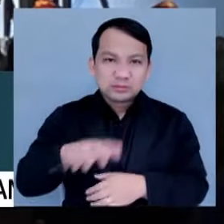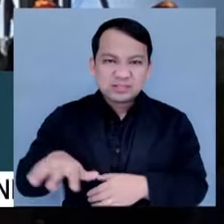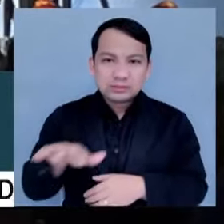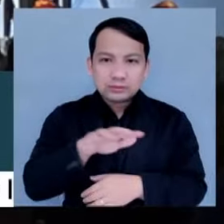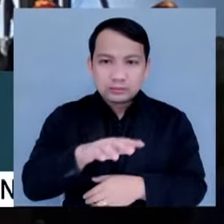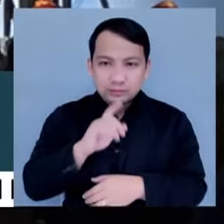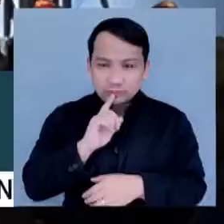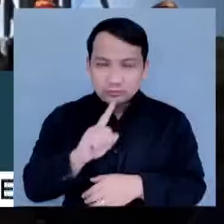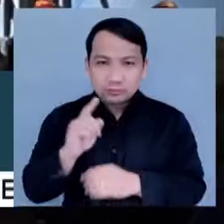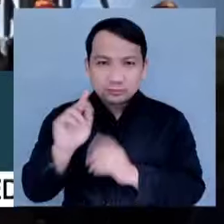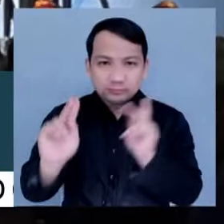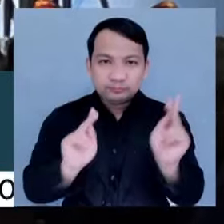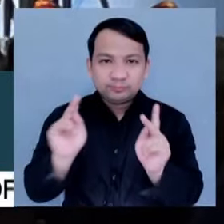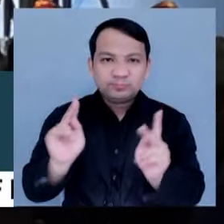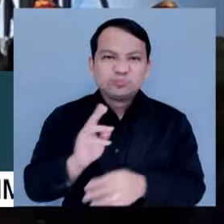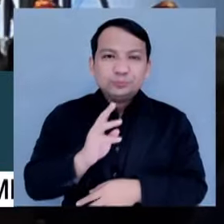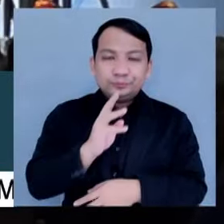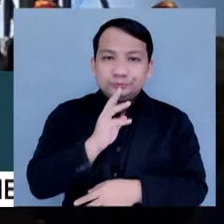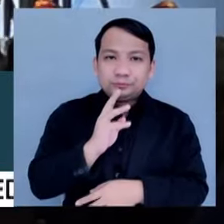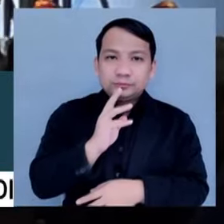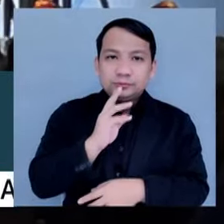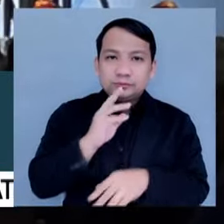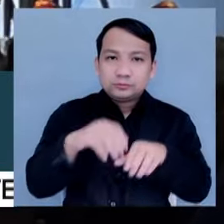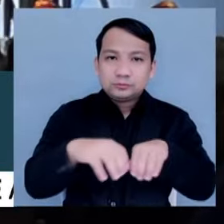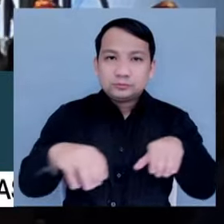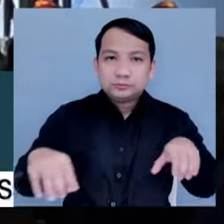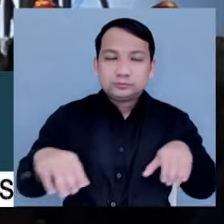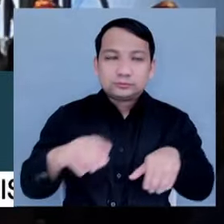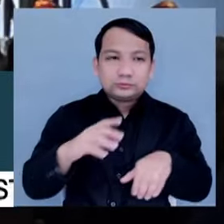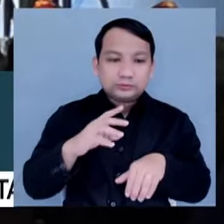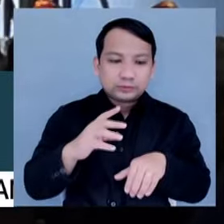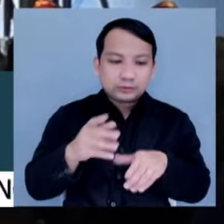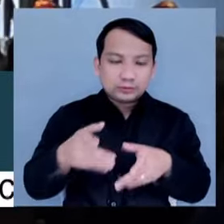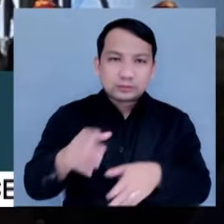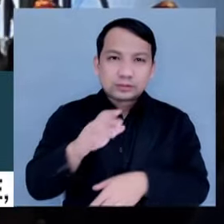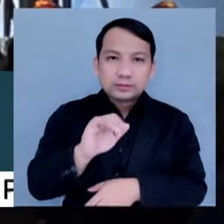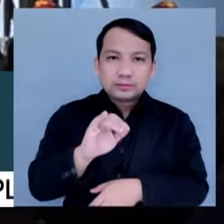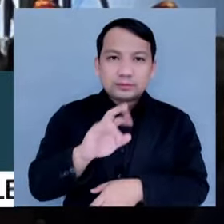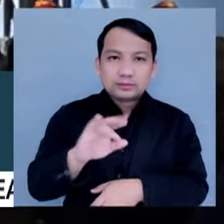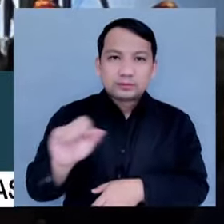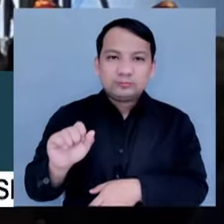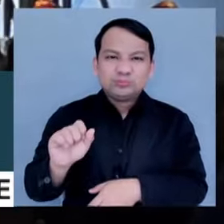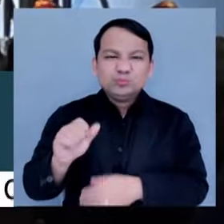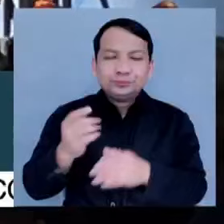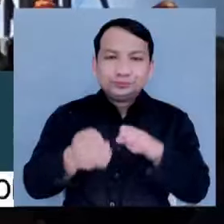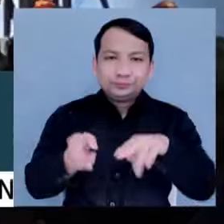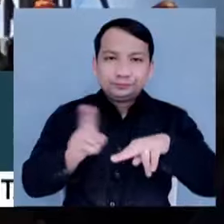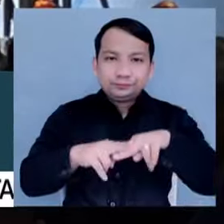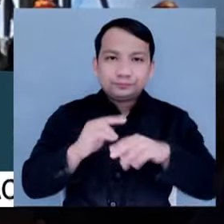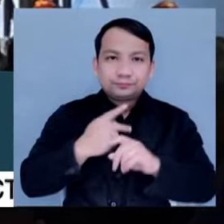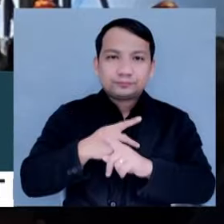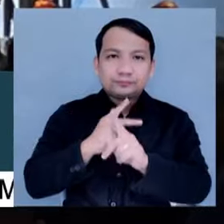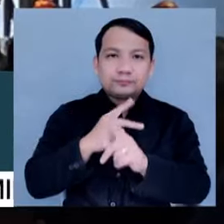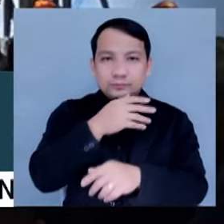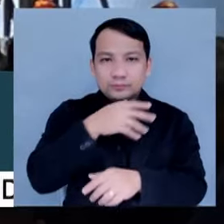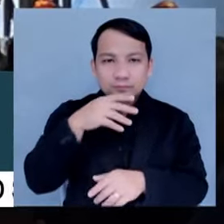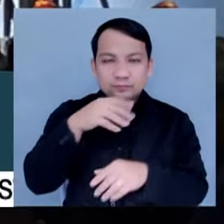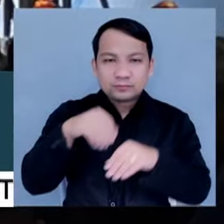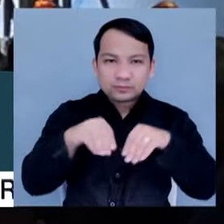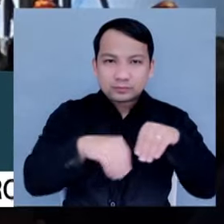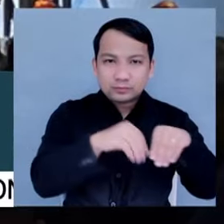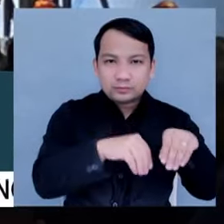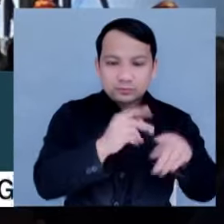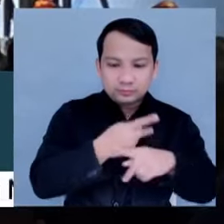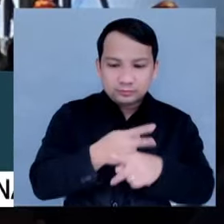countrymen. Irrigation will also be a key priority as this is key to improving agricultural productivity. Data from space will